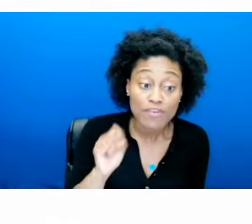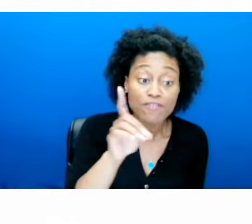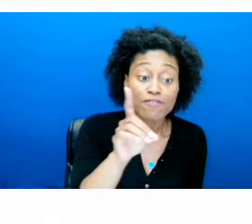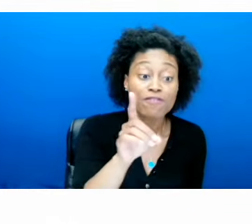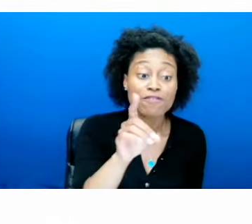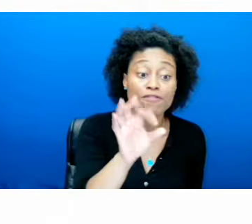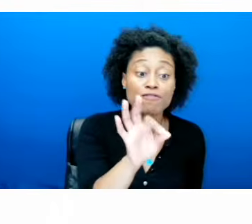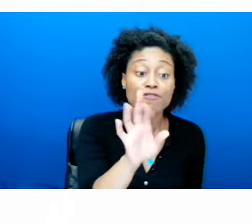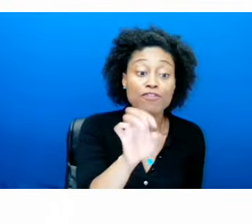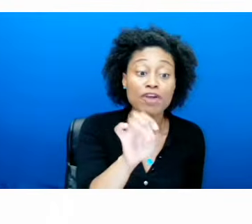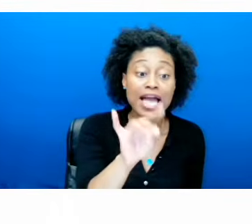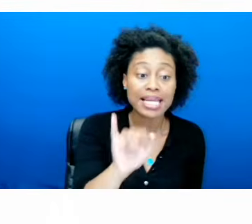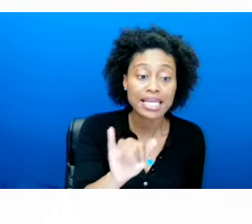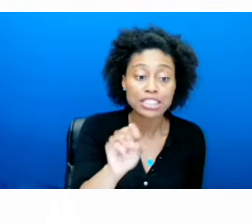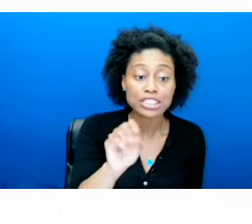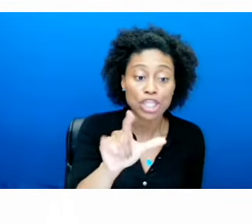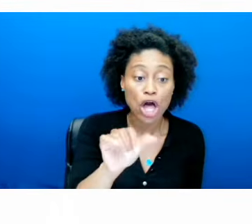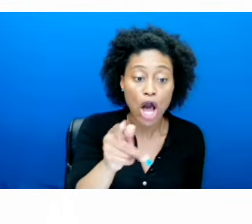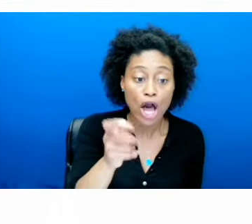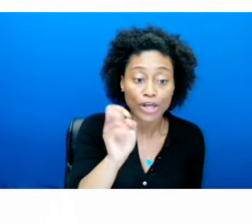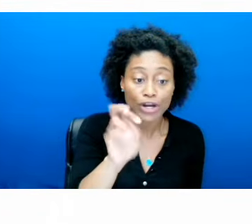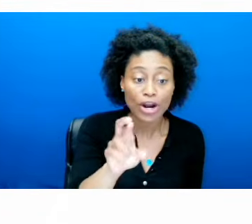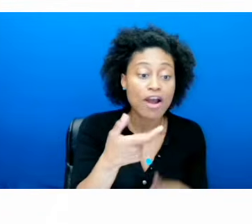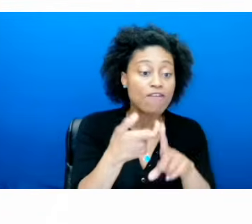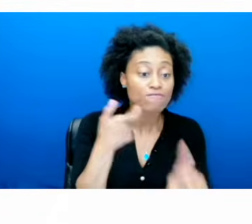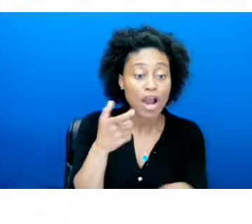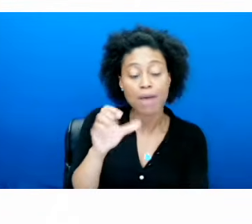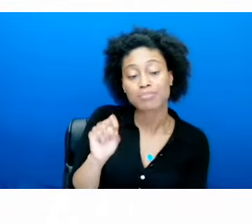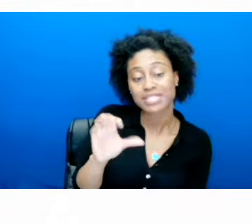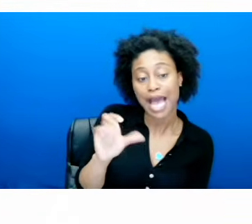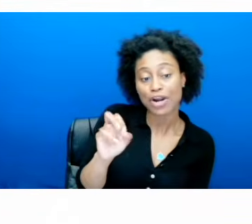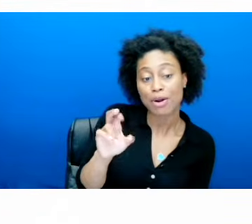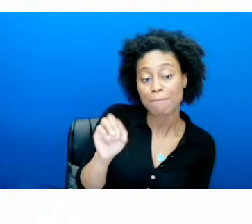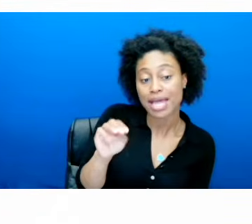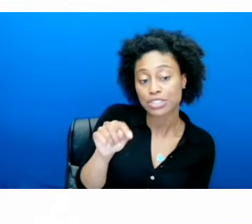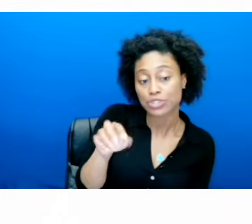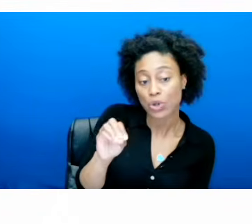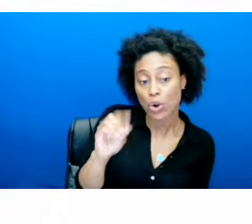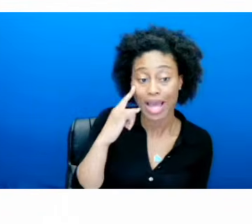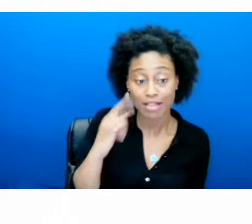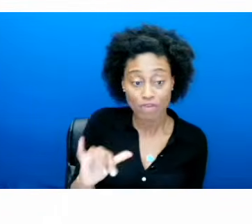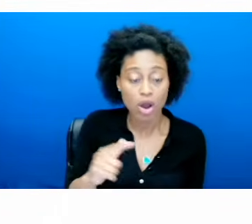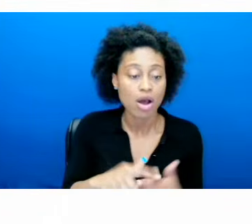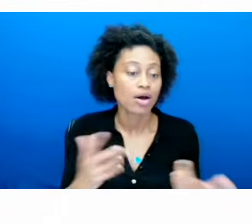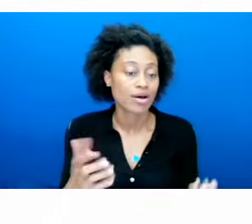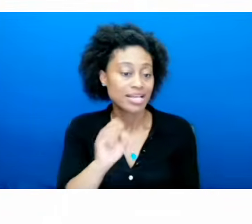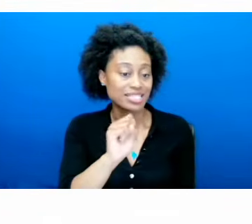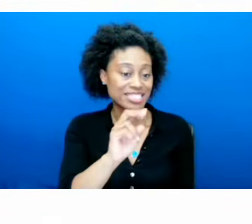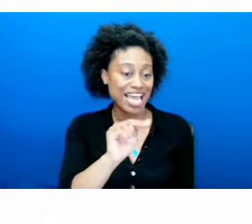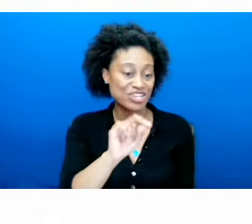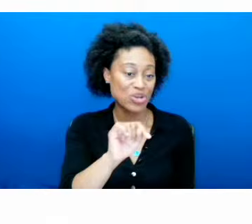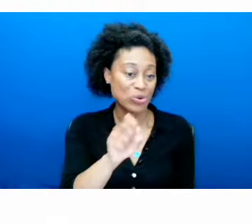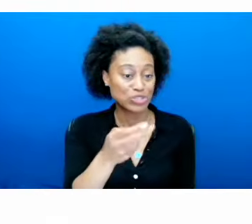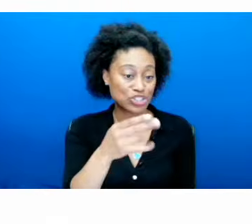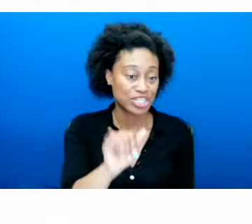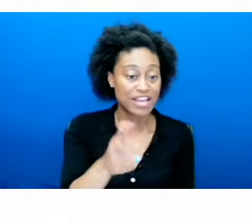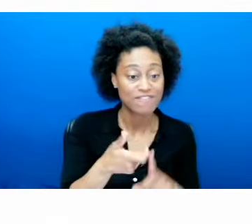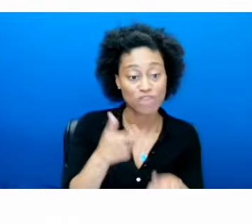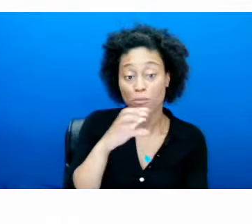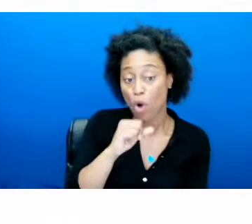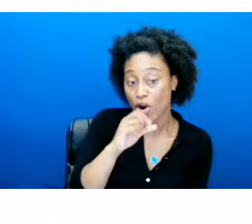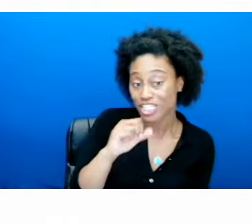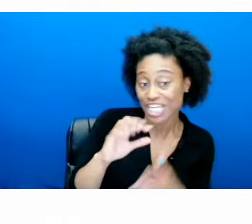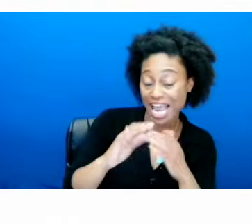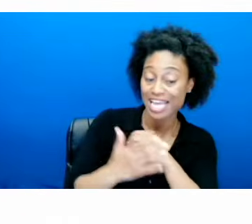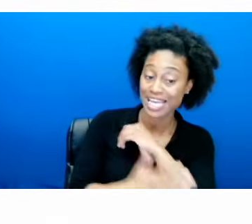Freddie Slaughter is tuning in from Sacramento, California. And Santoshi is coming from Orange County,